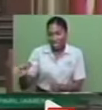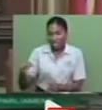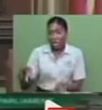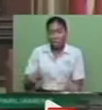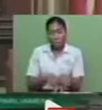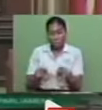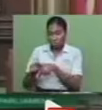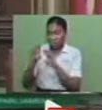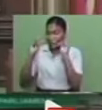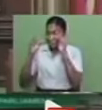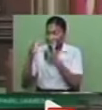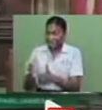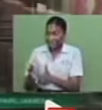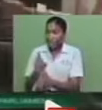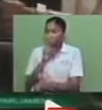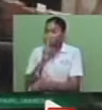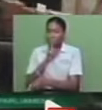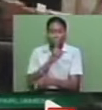crosstalk.